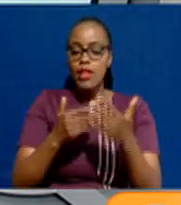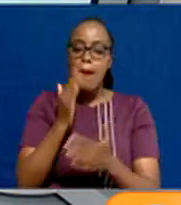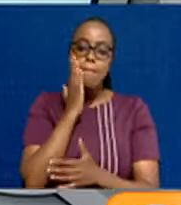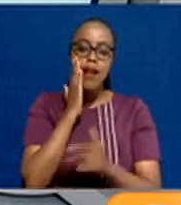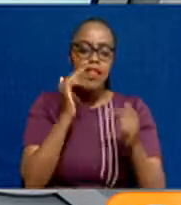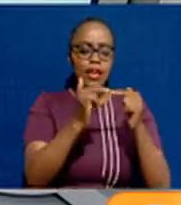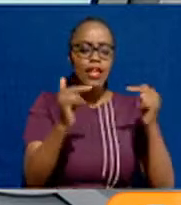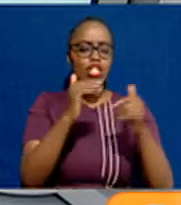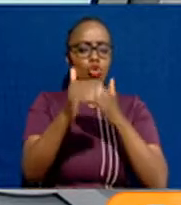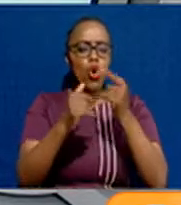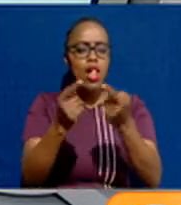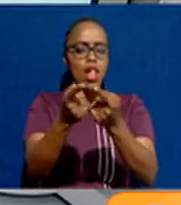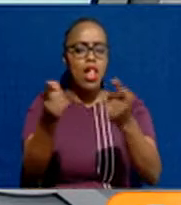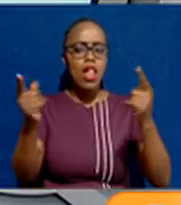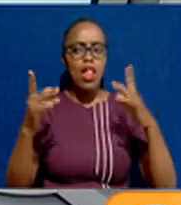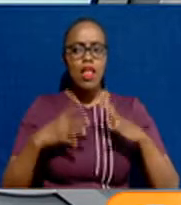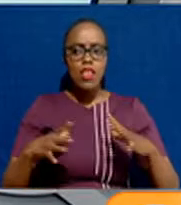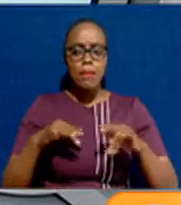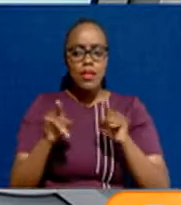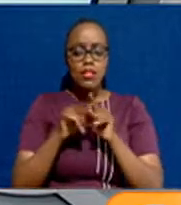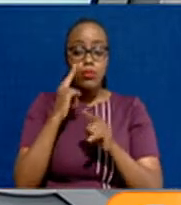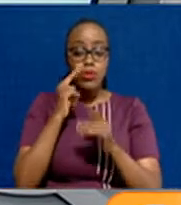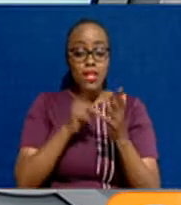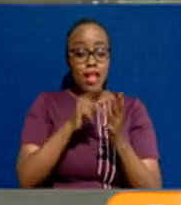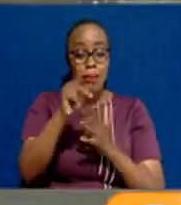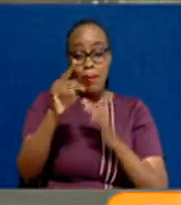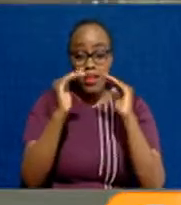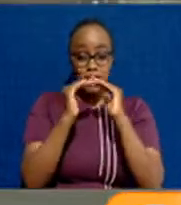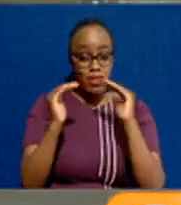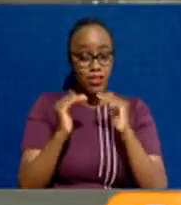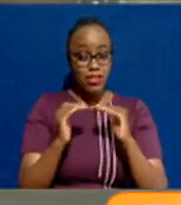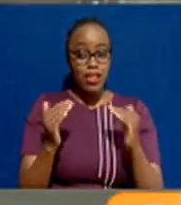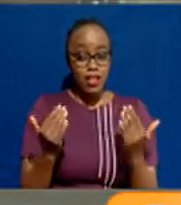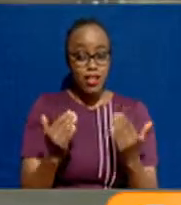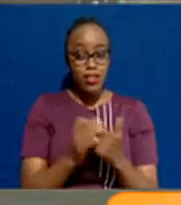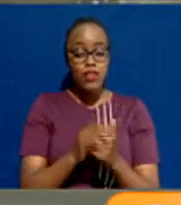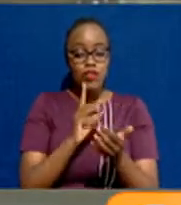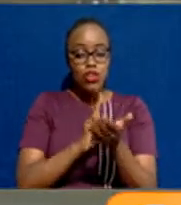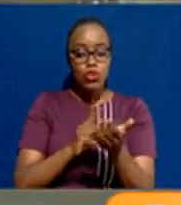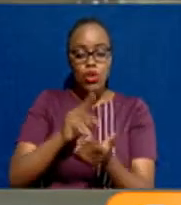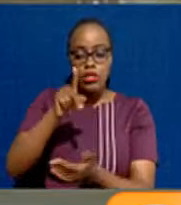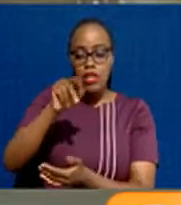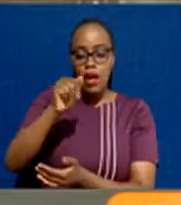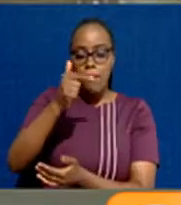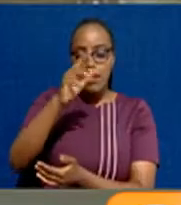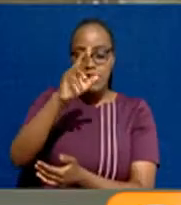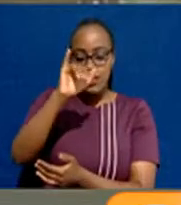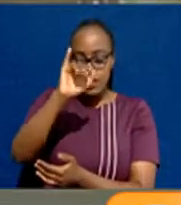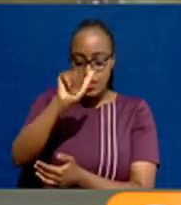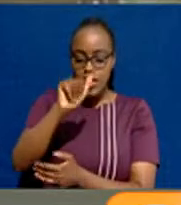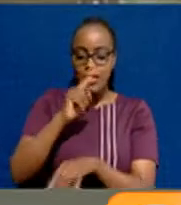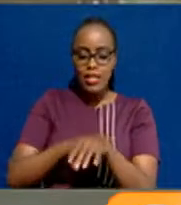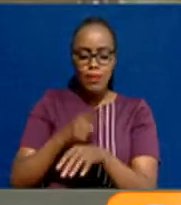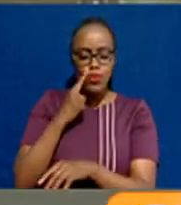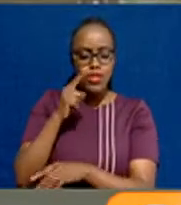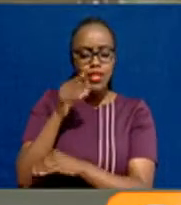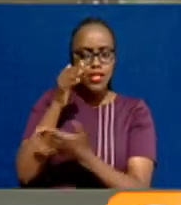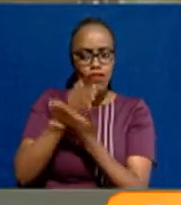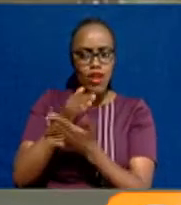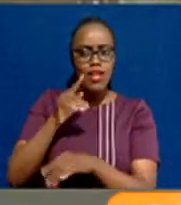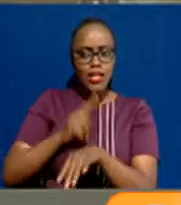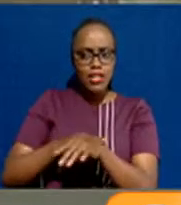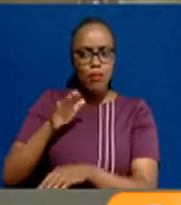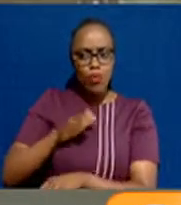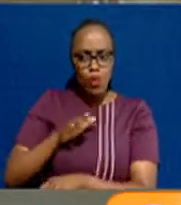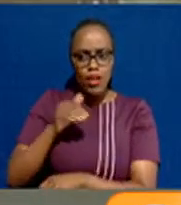versus everyone else when you look at the pay scale. Dr. Patricia, when you look at that fact, when women